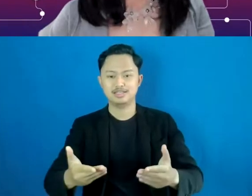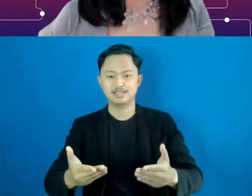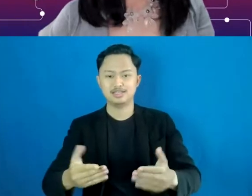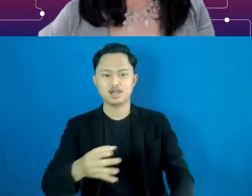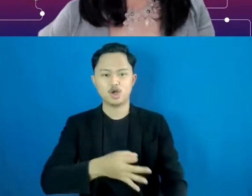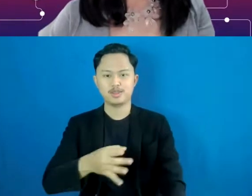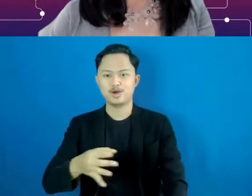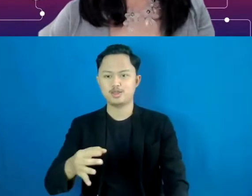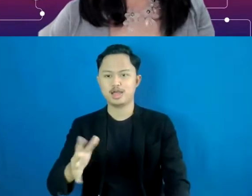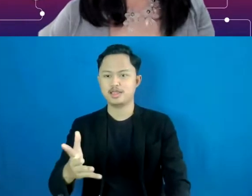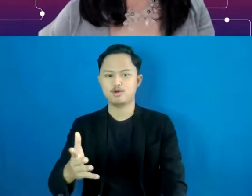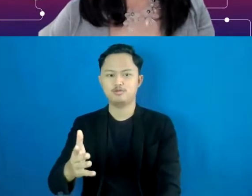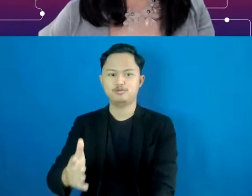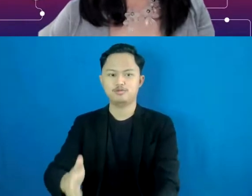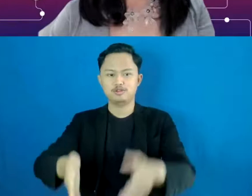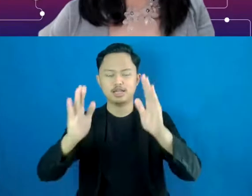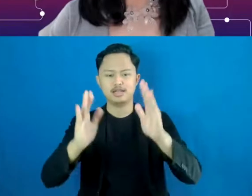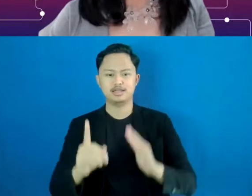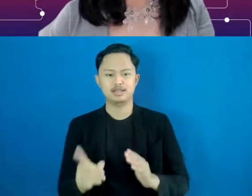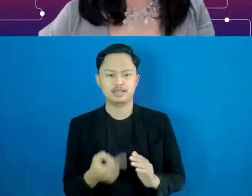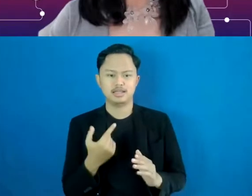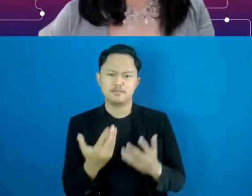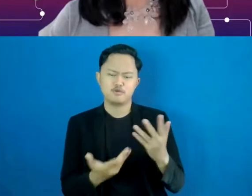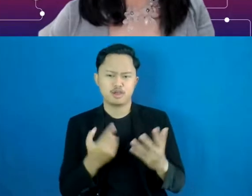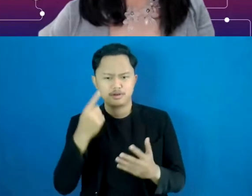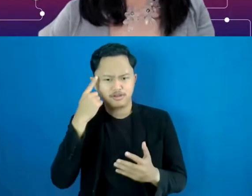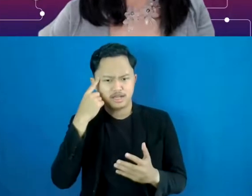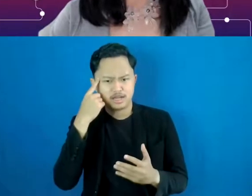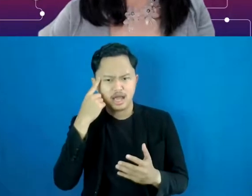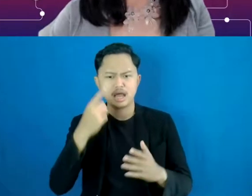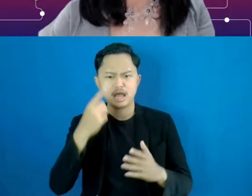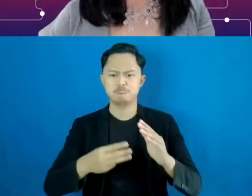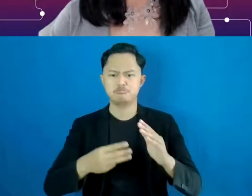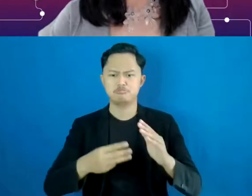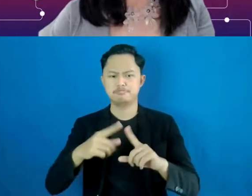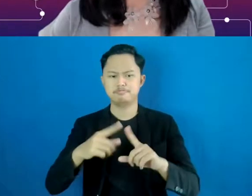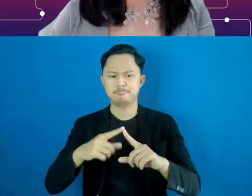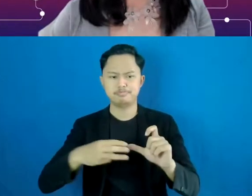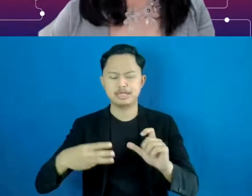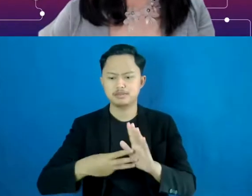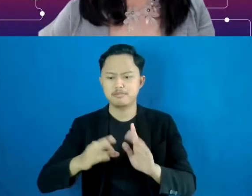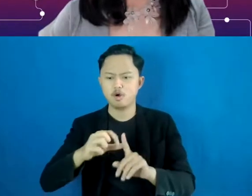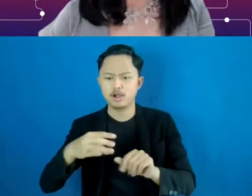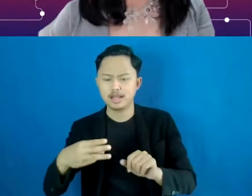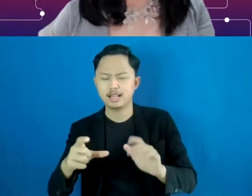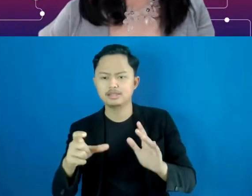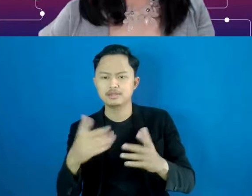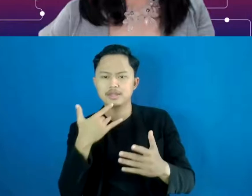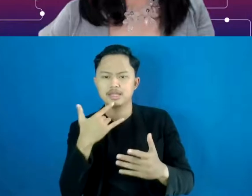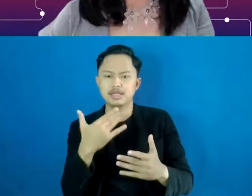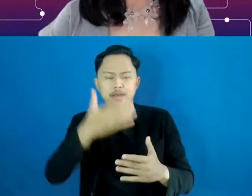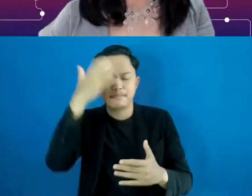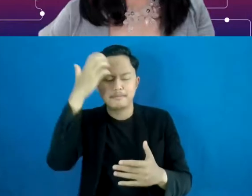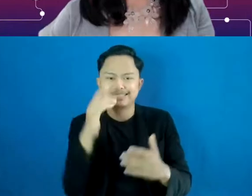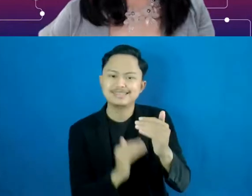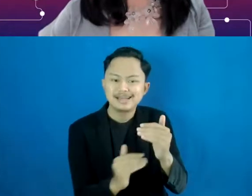company, we don't think we can use the PAYS model as it is. We cannot expect PNL to come up and